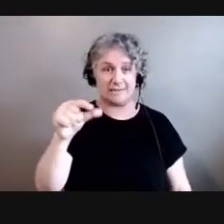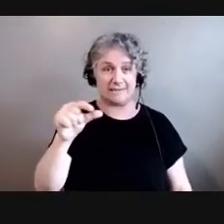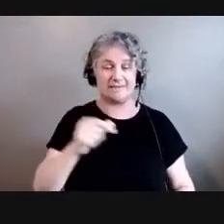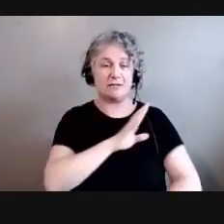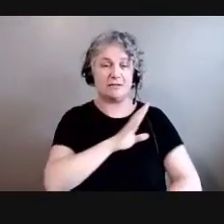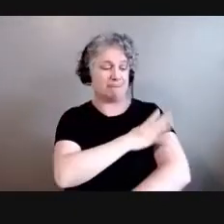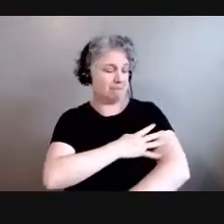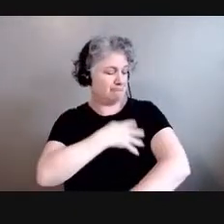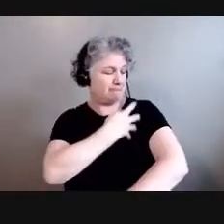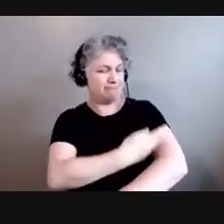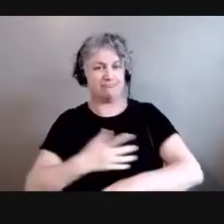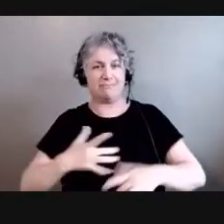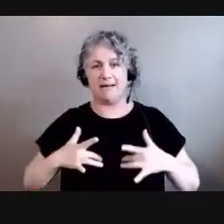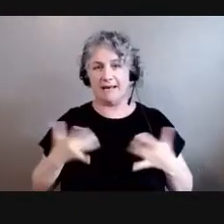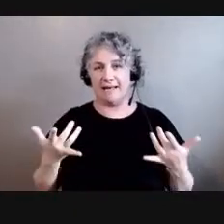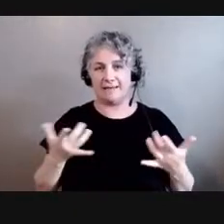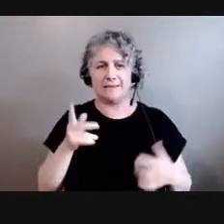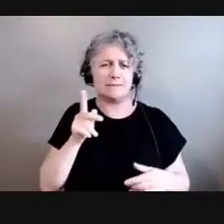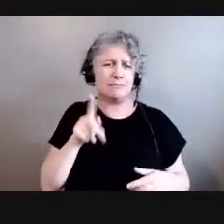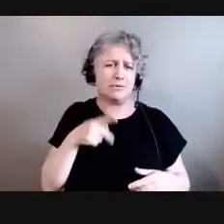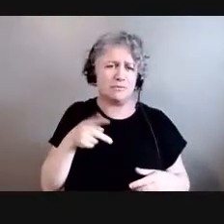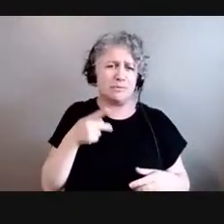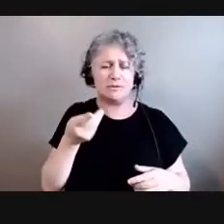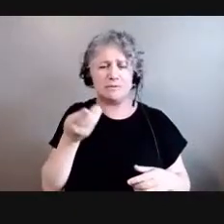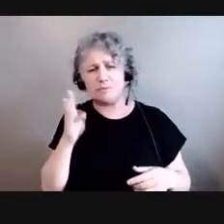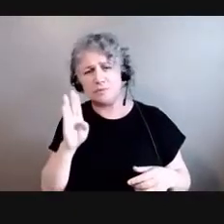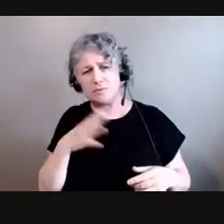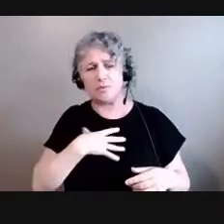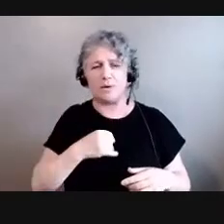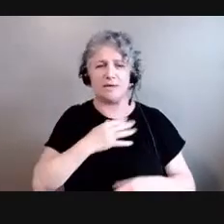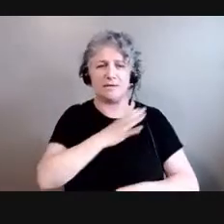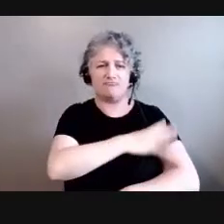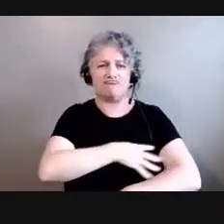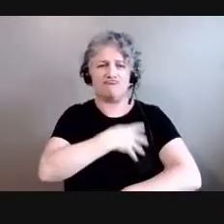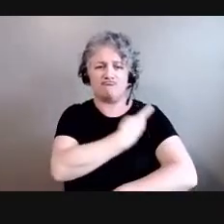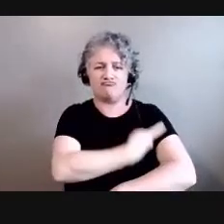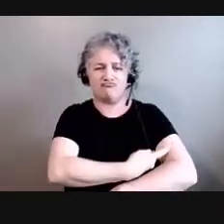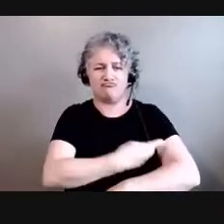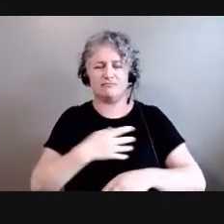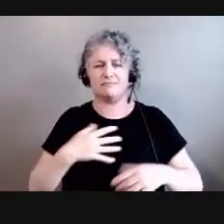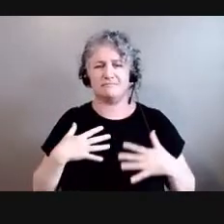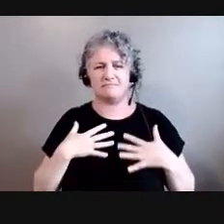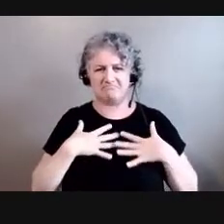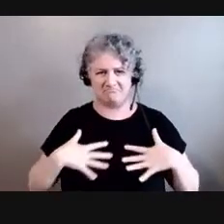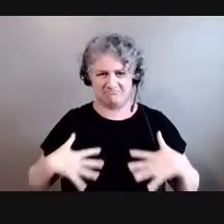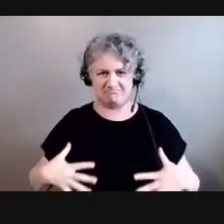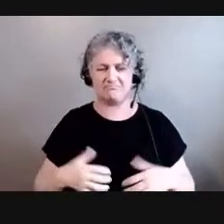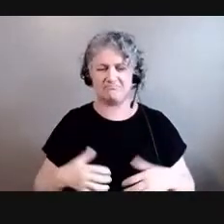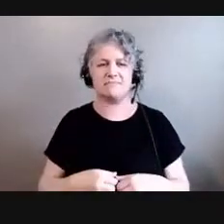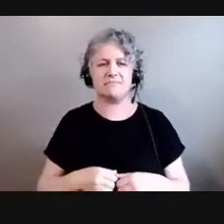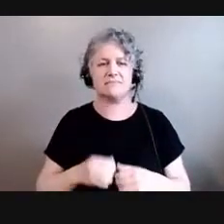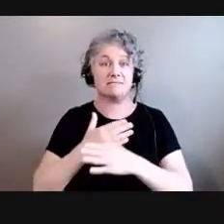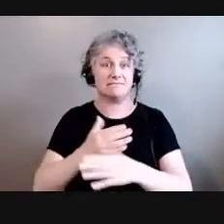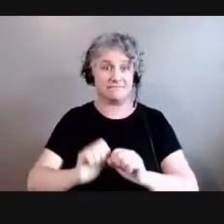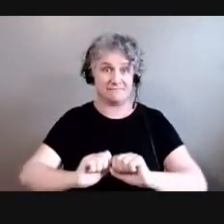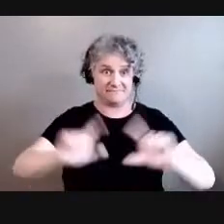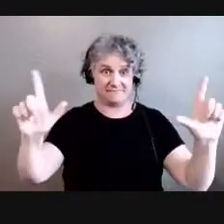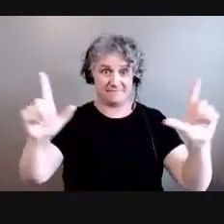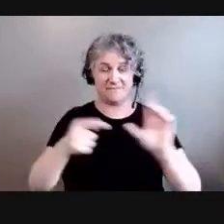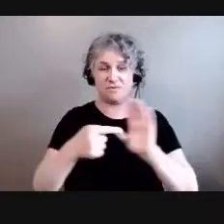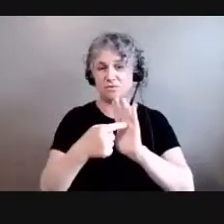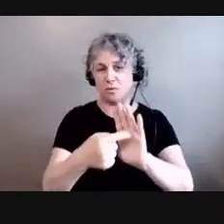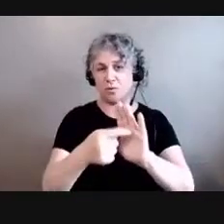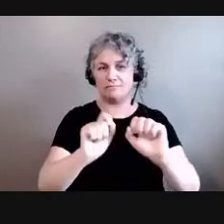with purple and blue and white in the plaid. I'm going to start screen sharing to start my presentation.